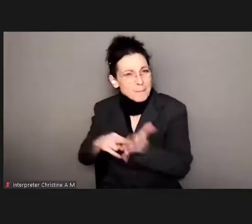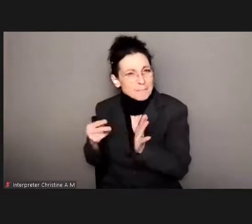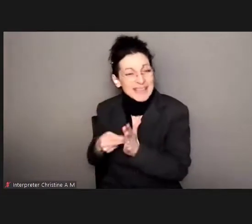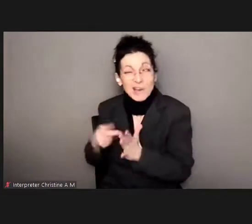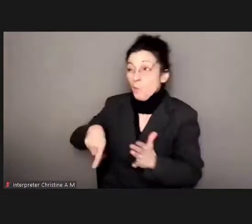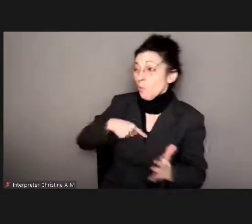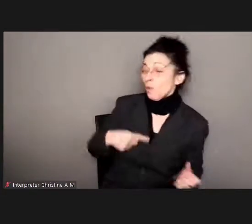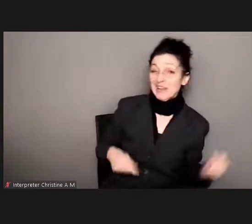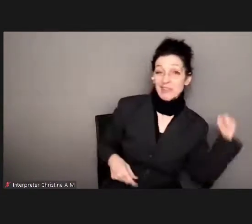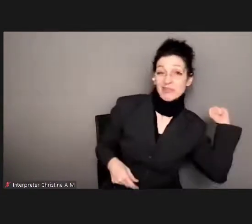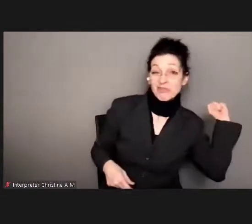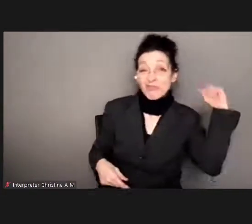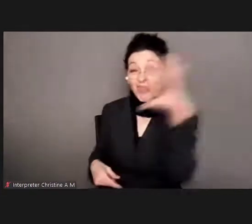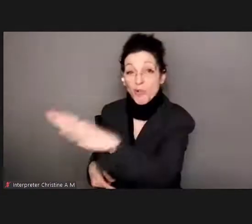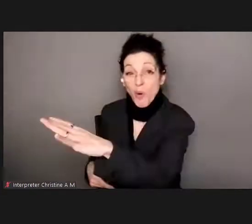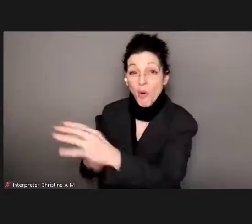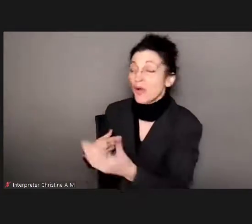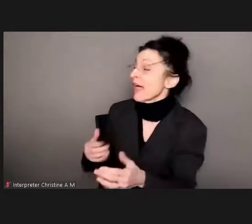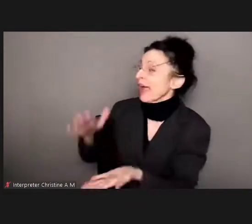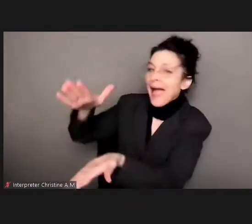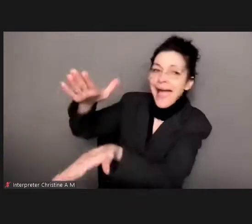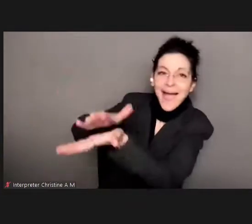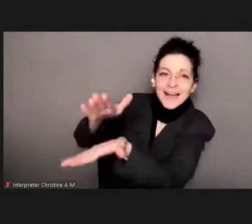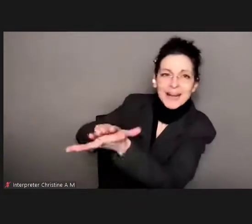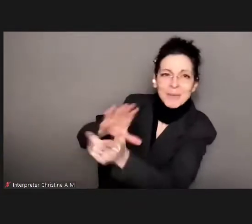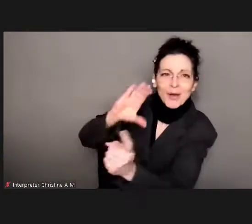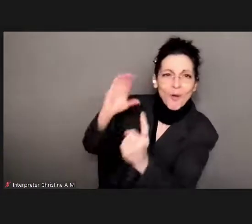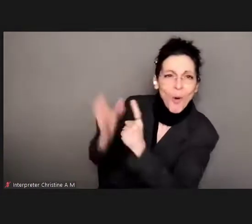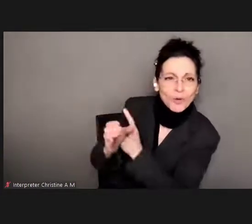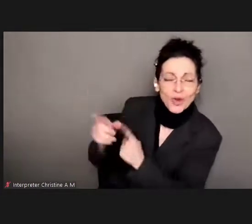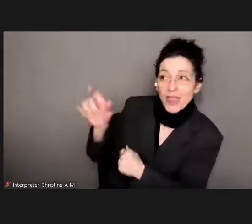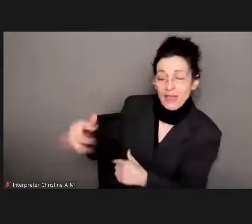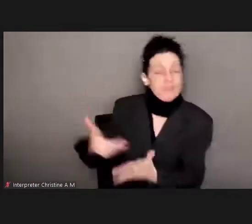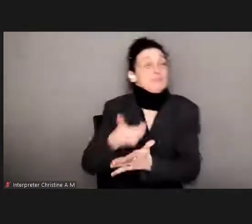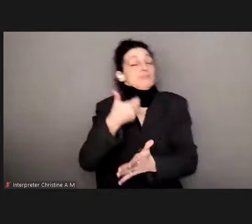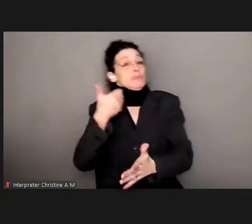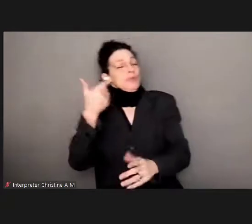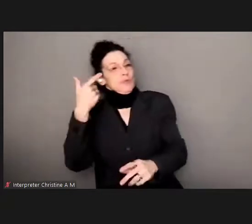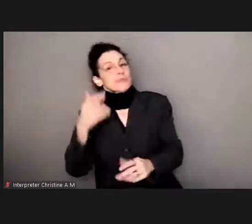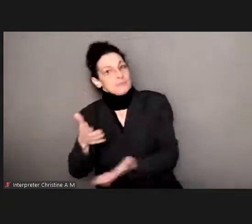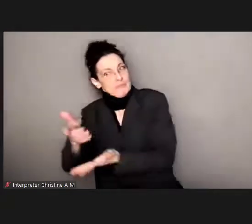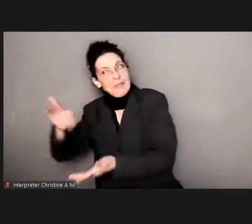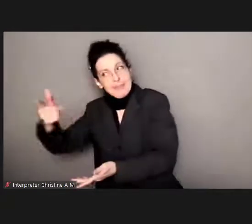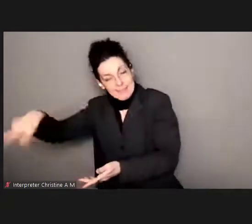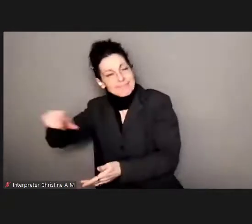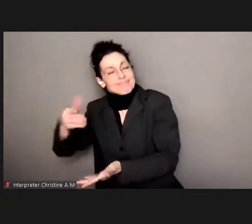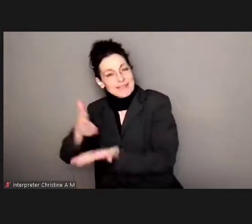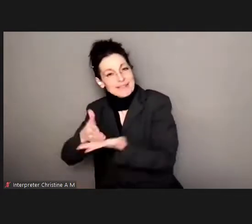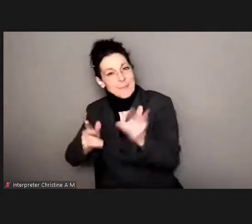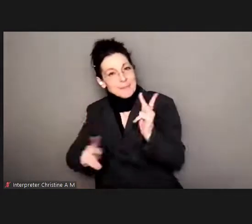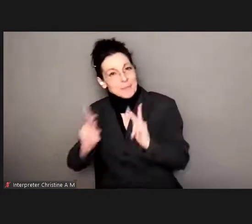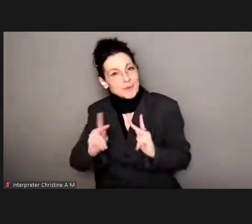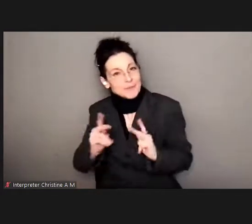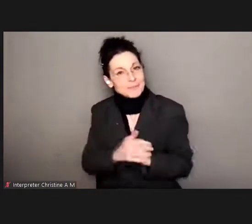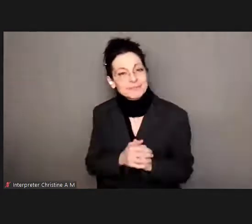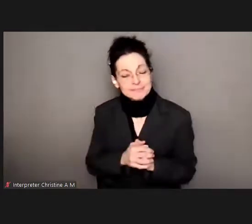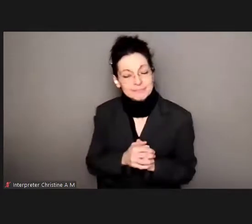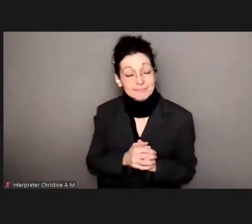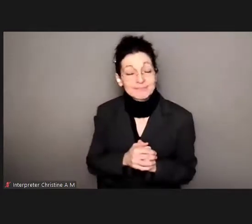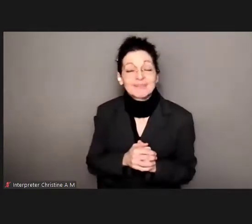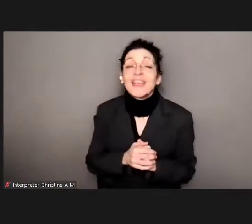I'm just really struck by how innovative the work that I'm hearing is. I know MSU is pretty good